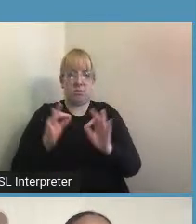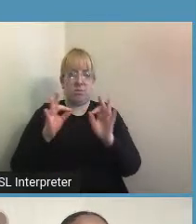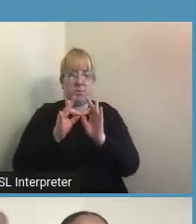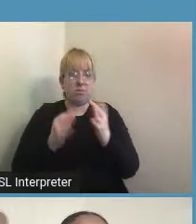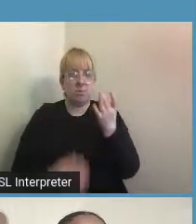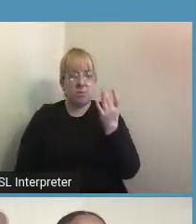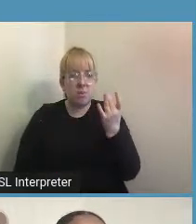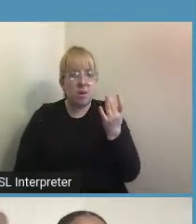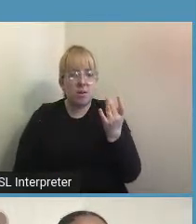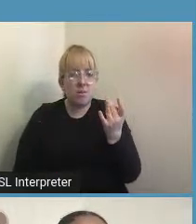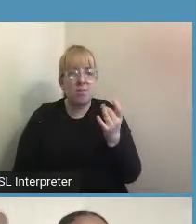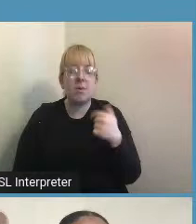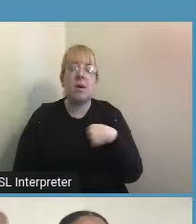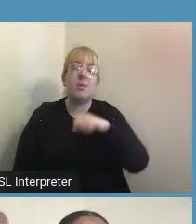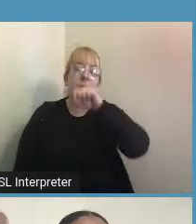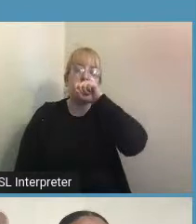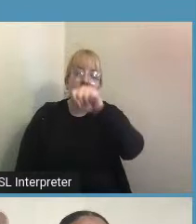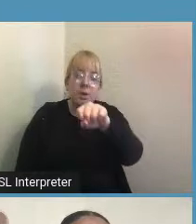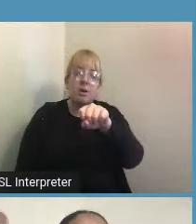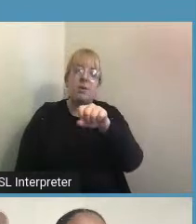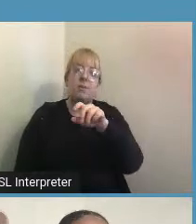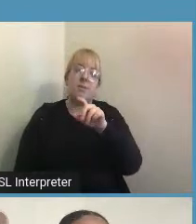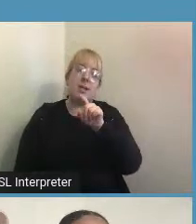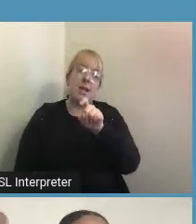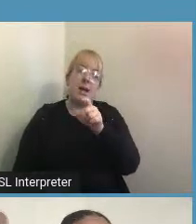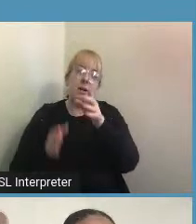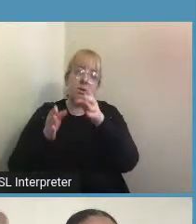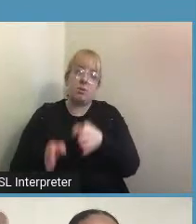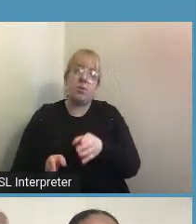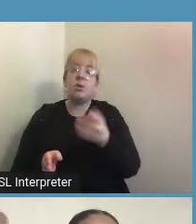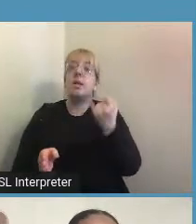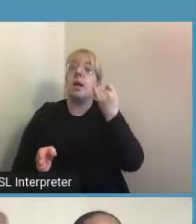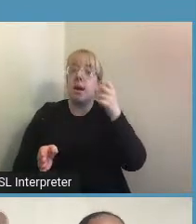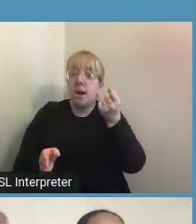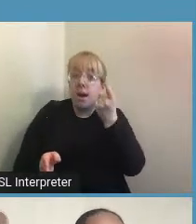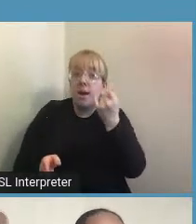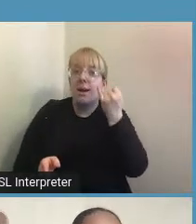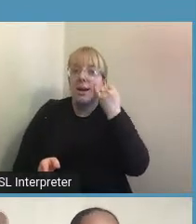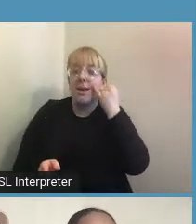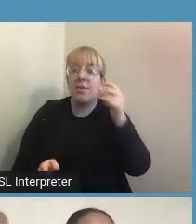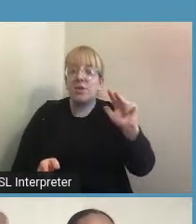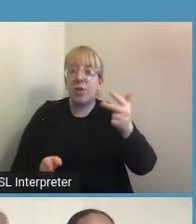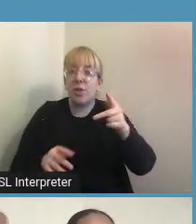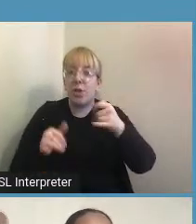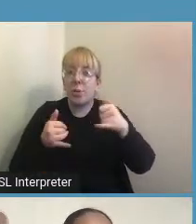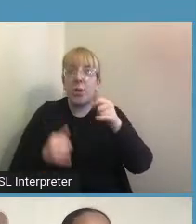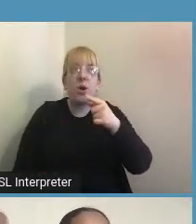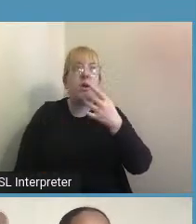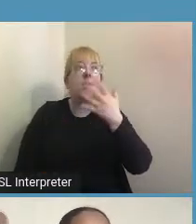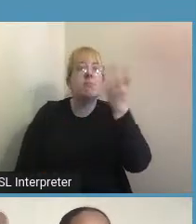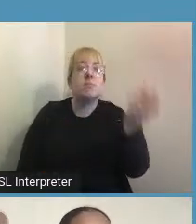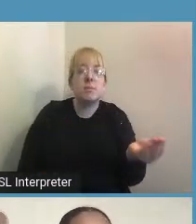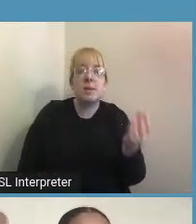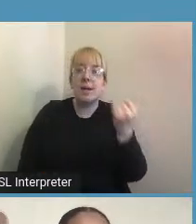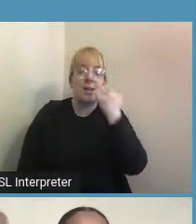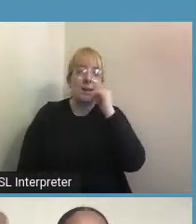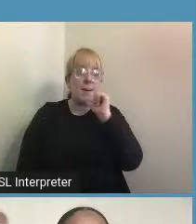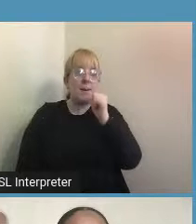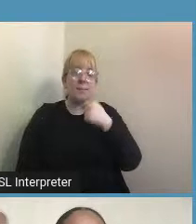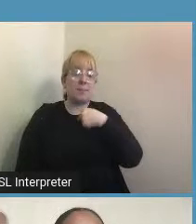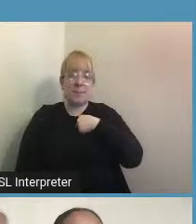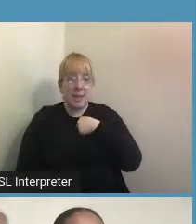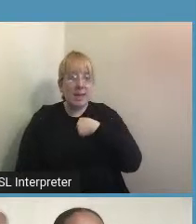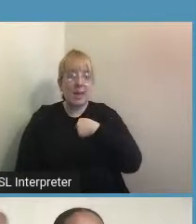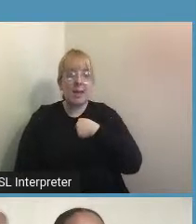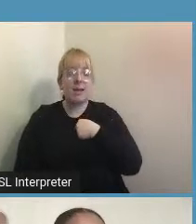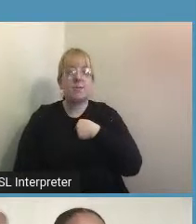ask the person that is, if it's an outside, person, if it's not me, the social media team, making